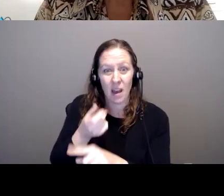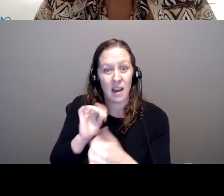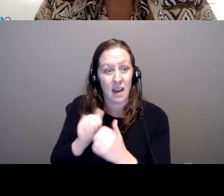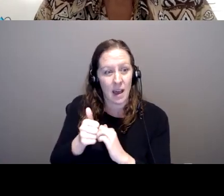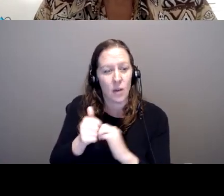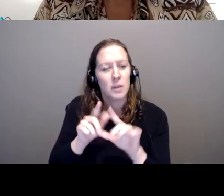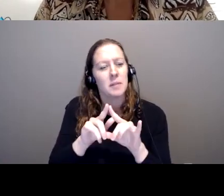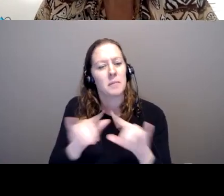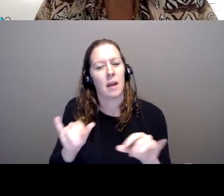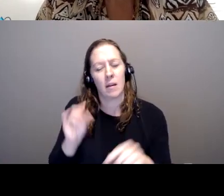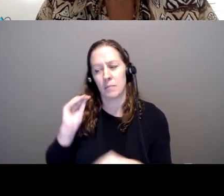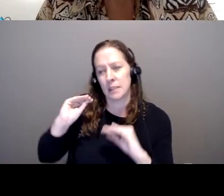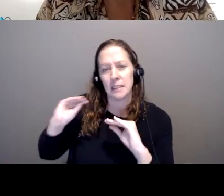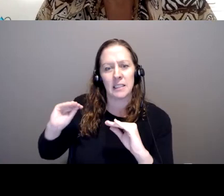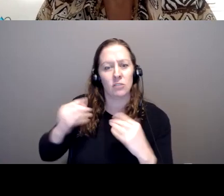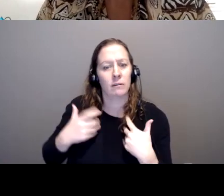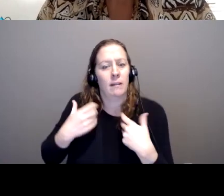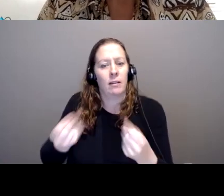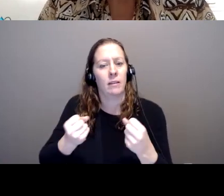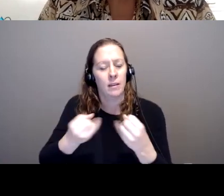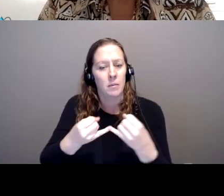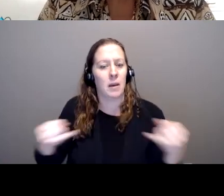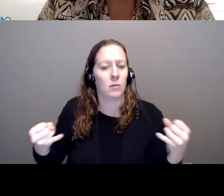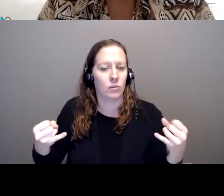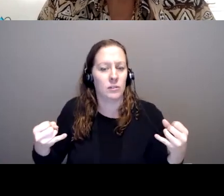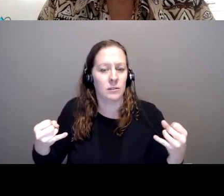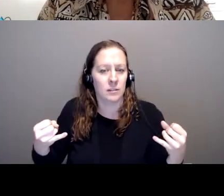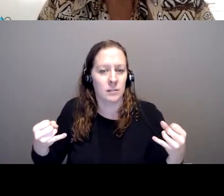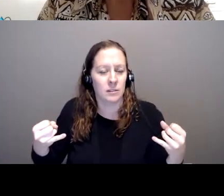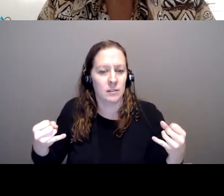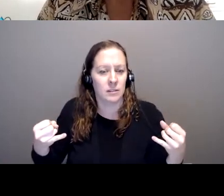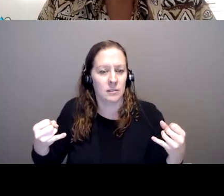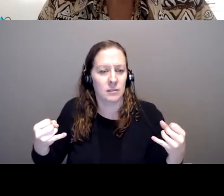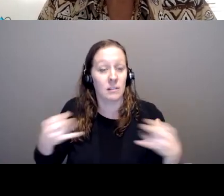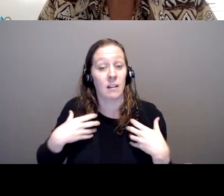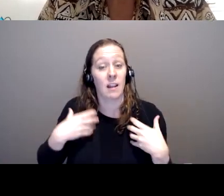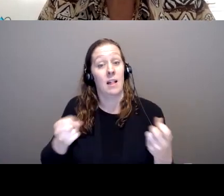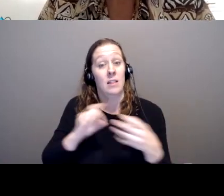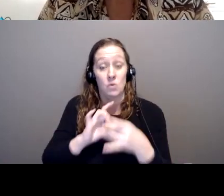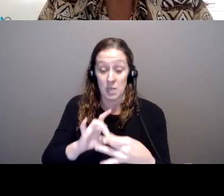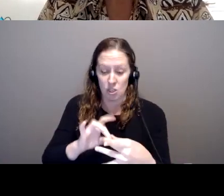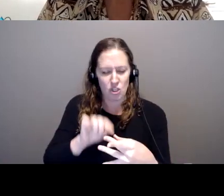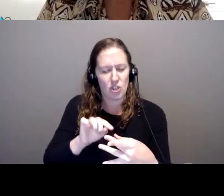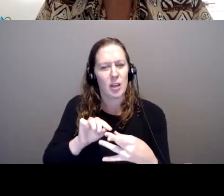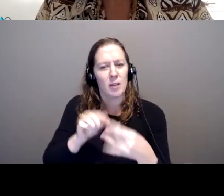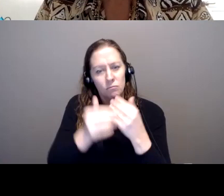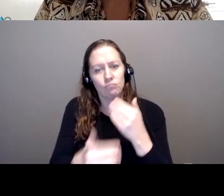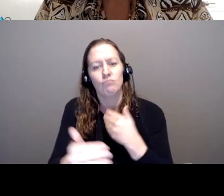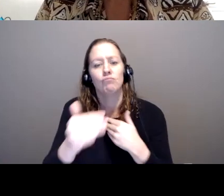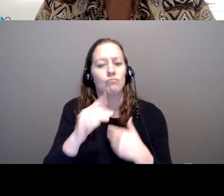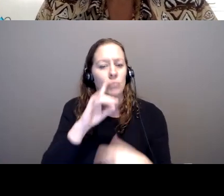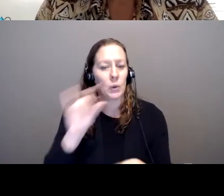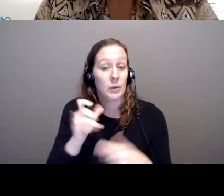set healthy boundaries and build a healthy relationship going forward.